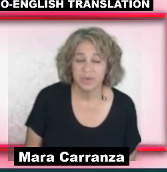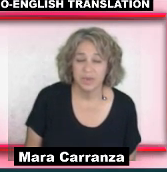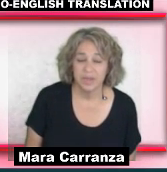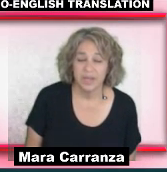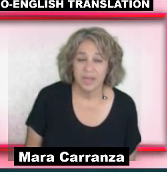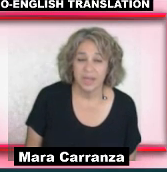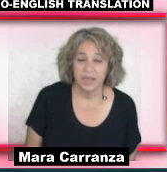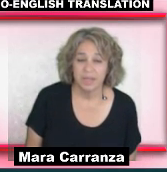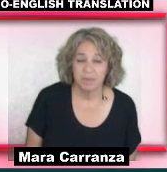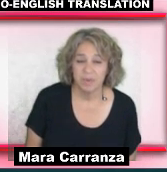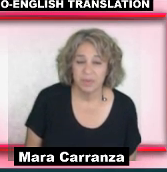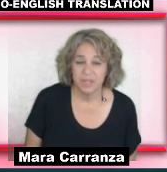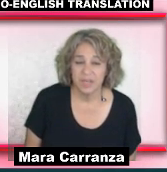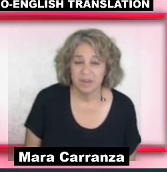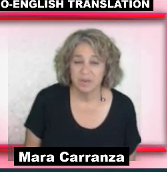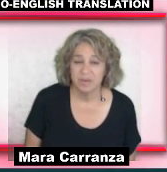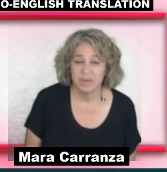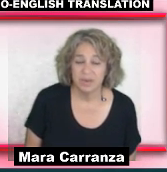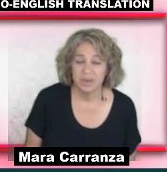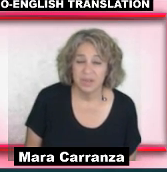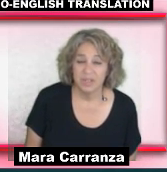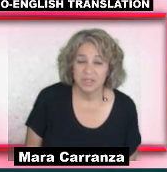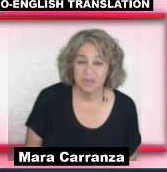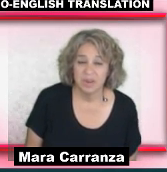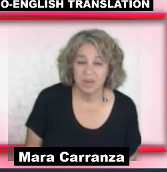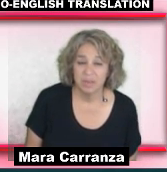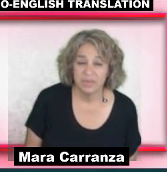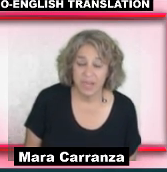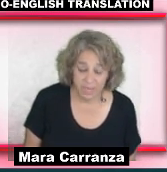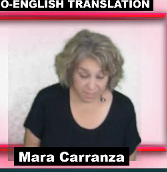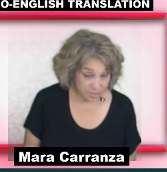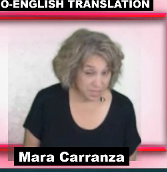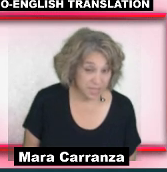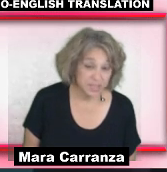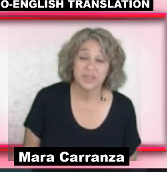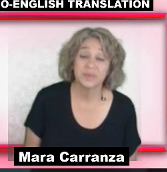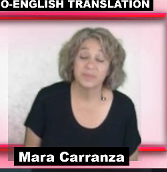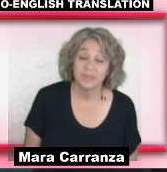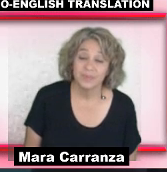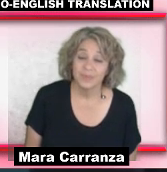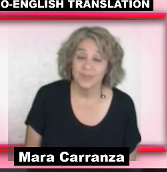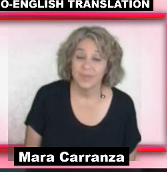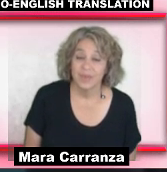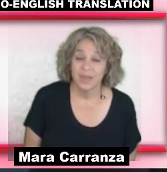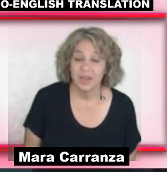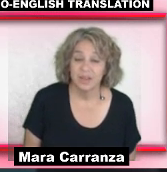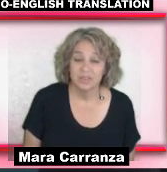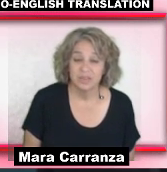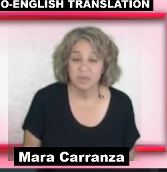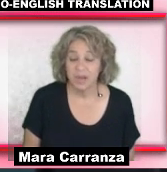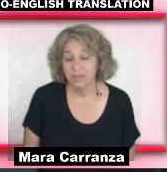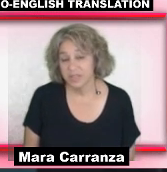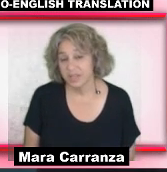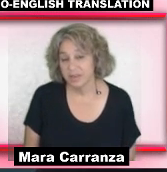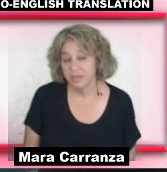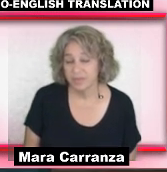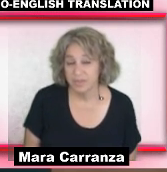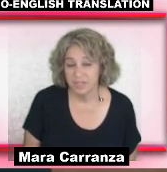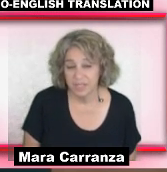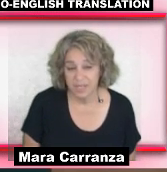top. And the people ahora didn't todo know. Eso tiene que cambiar. So now all of that has to change. Y también la democracia, and also